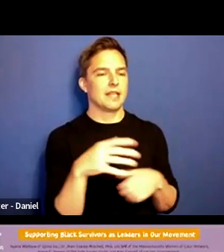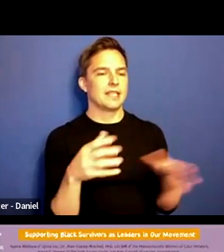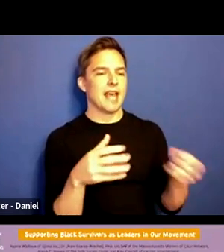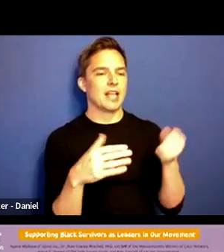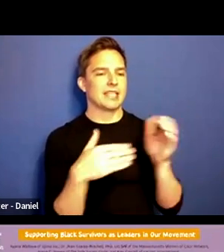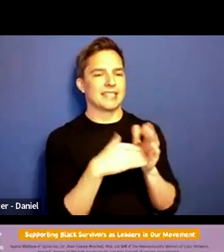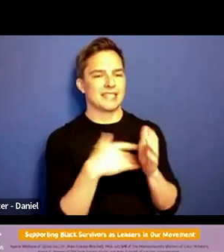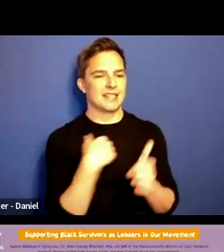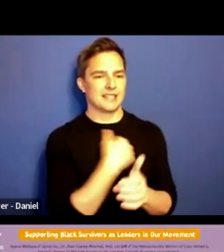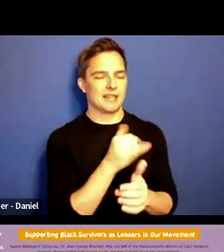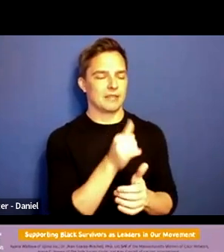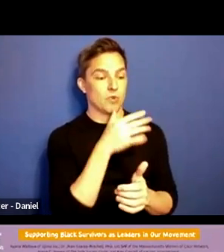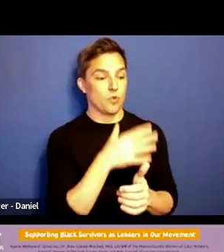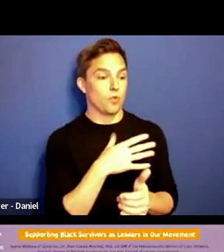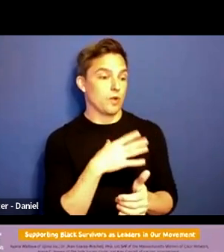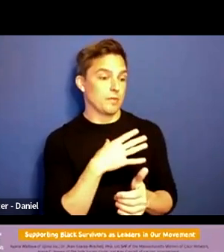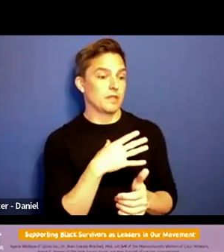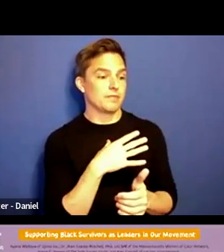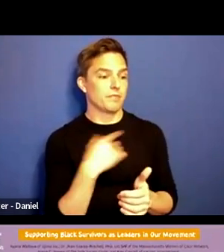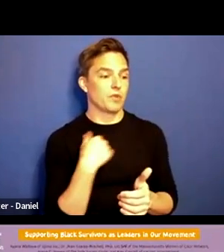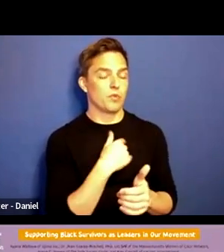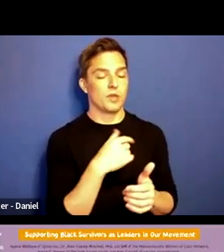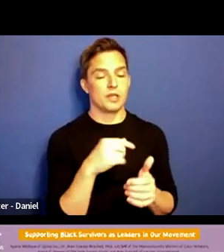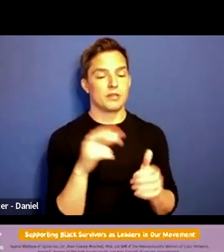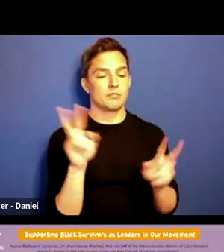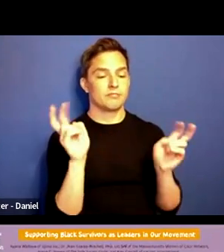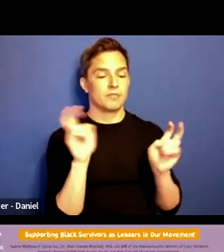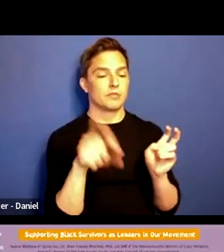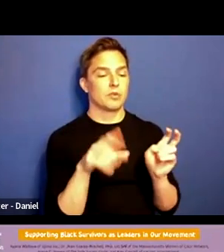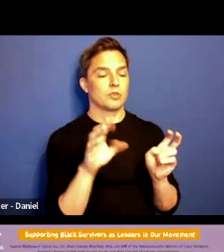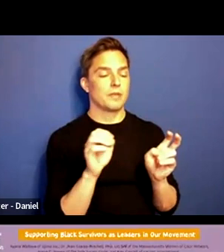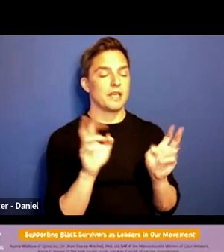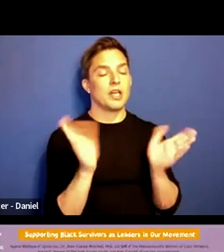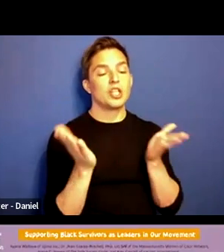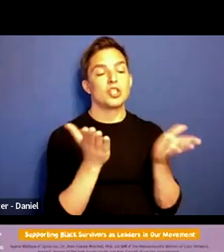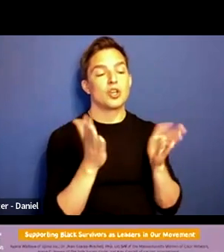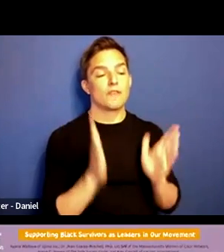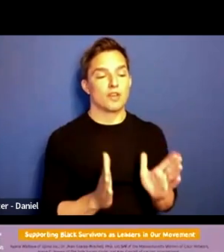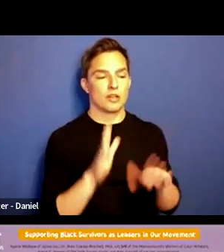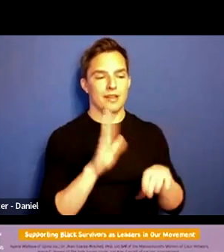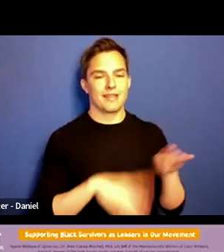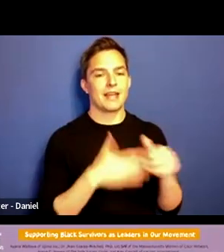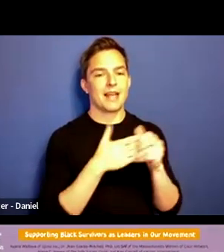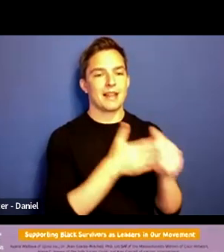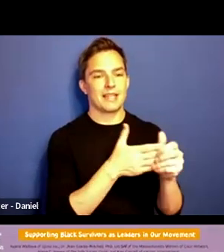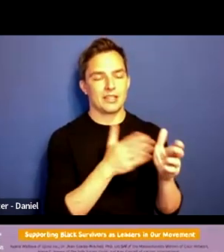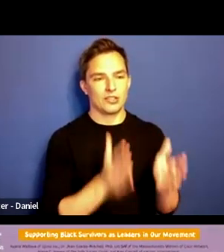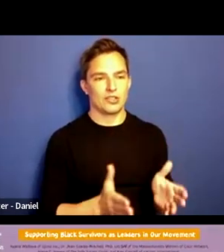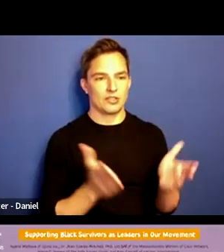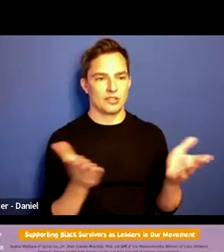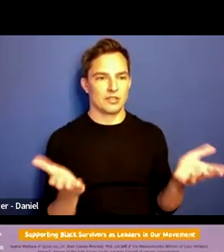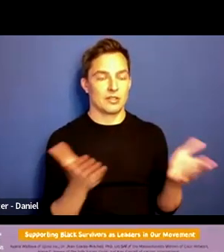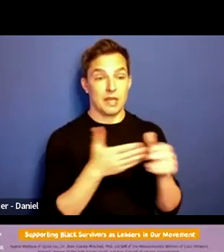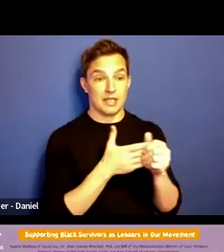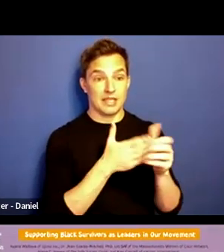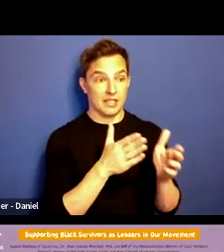especially women, that we should be more servers than leaders, but leaders are servers as well.